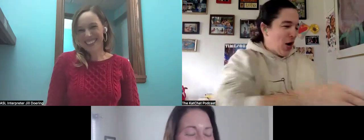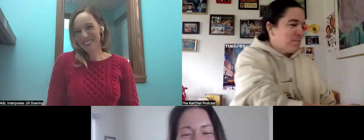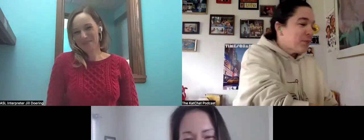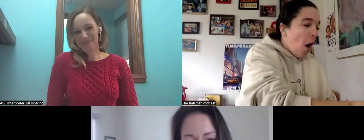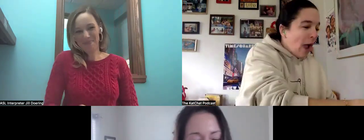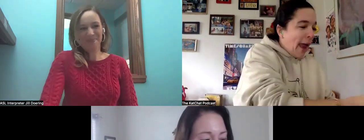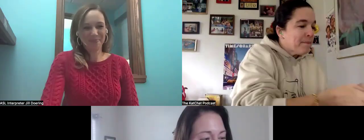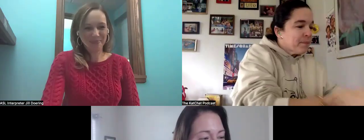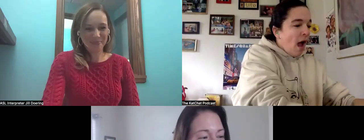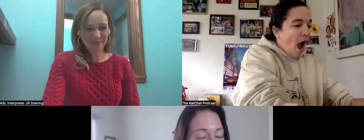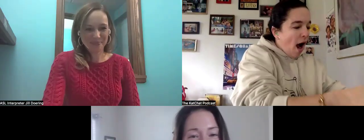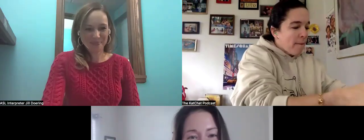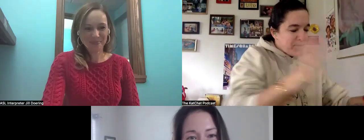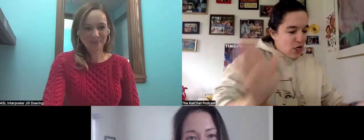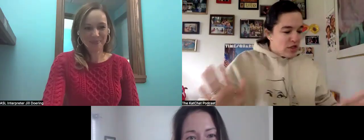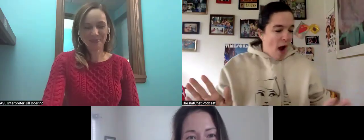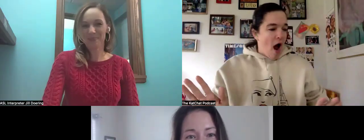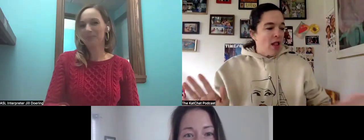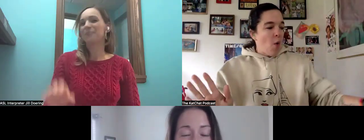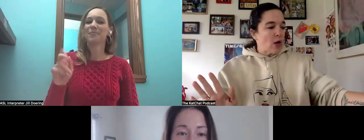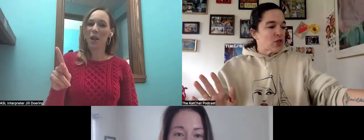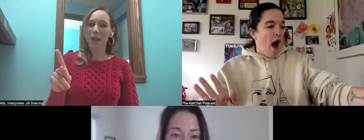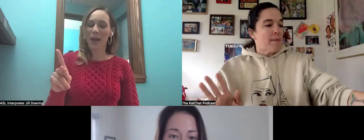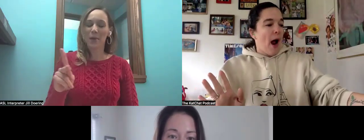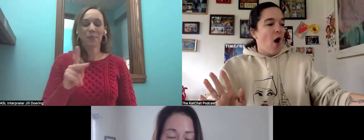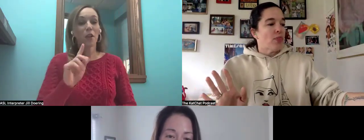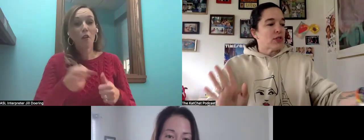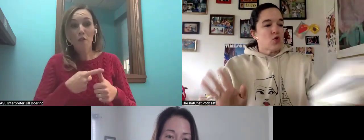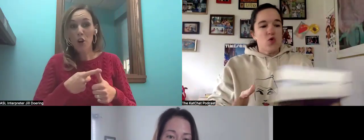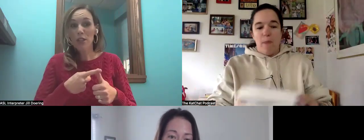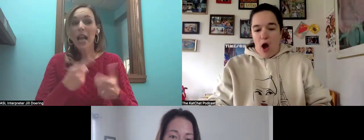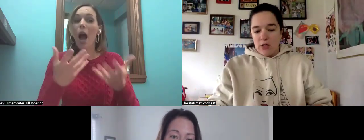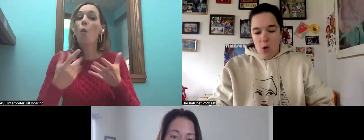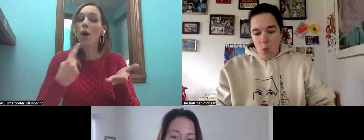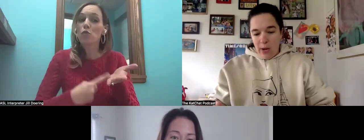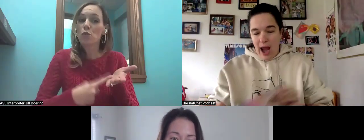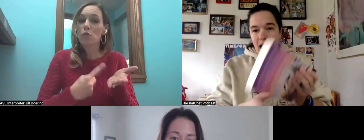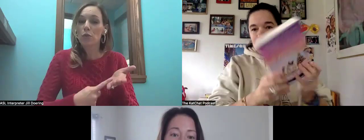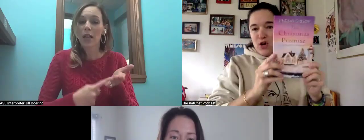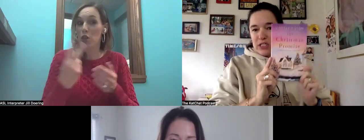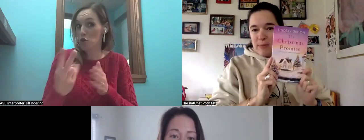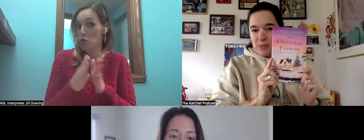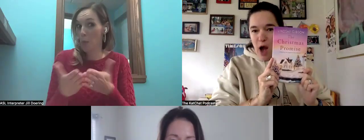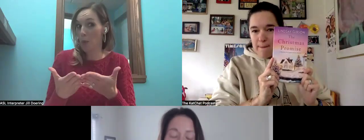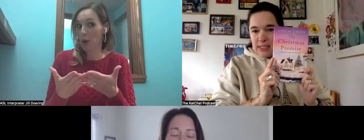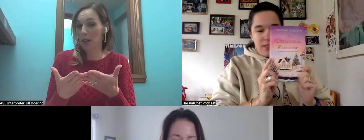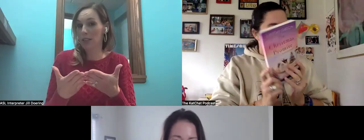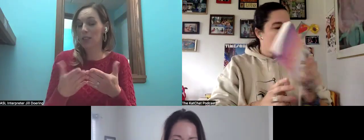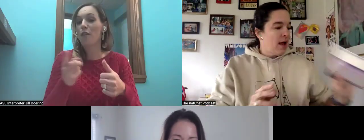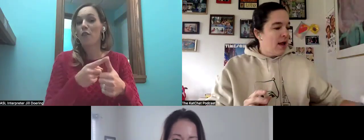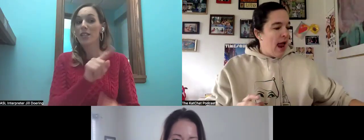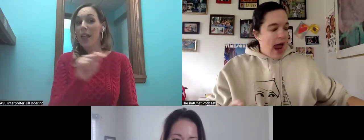For sure. Okay. First of all, I want to talk about the two books. We have the Christmas